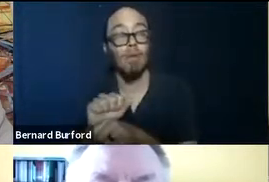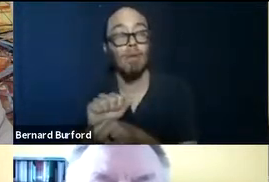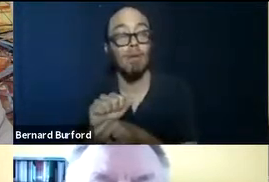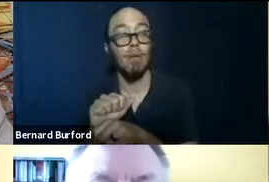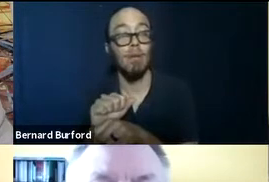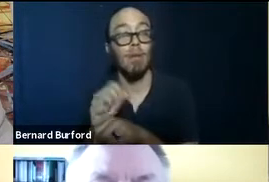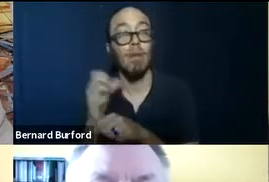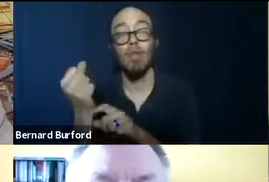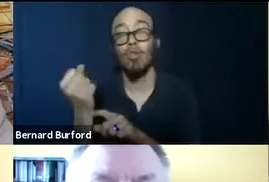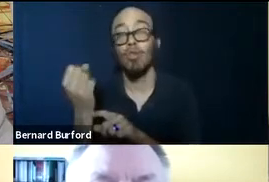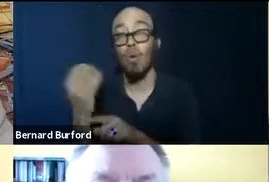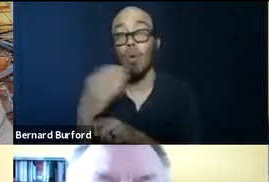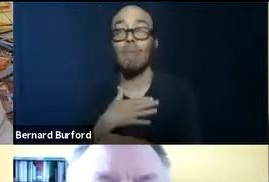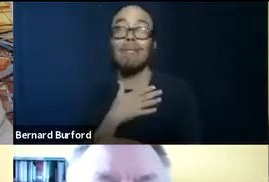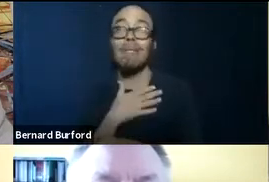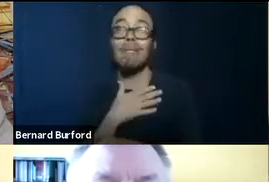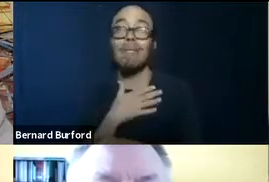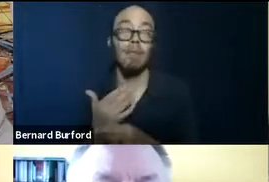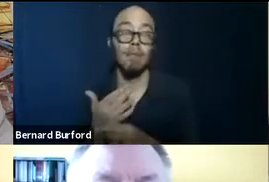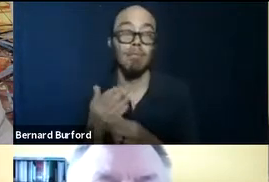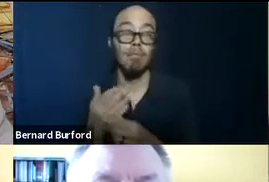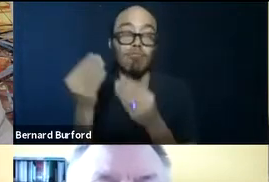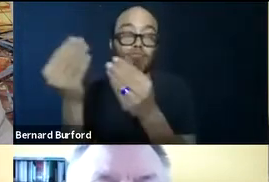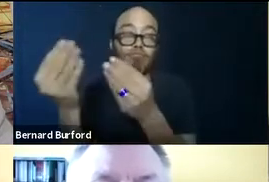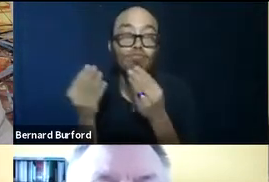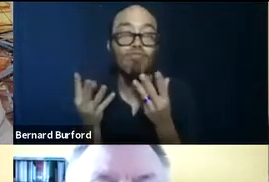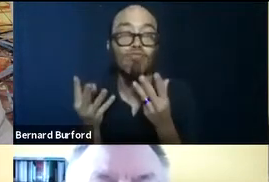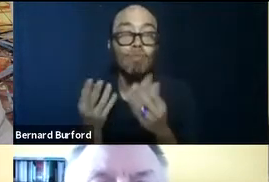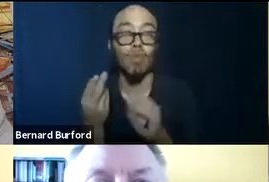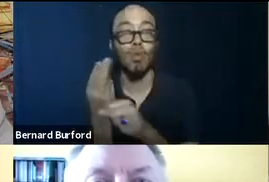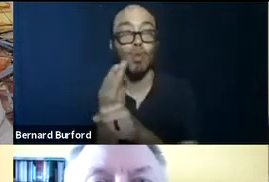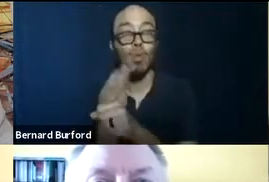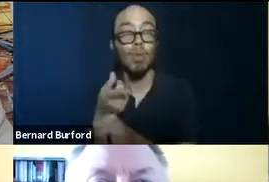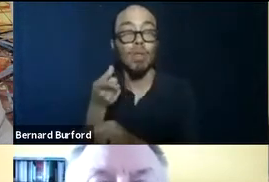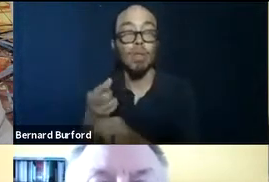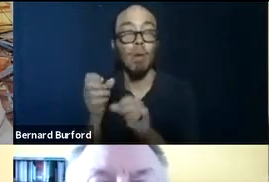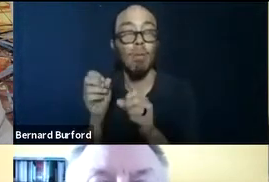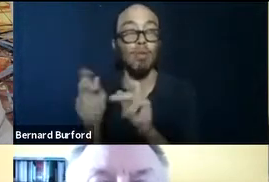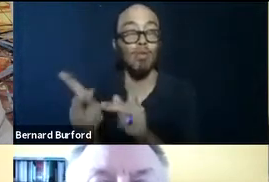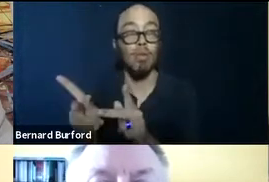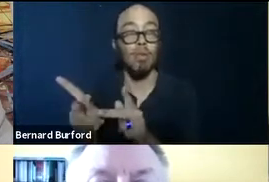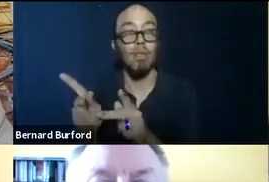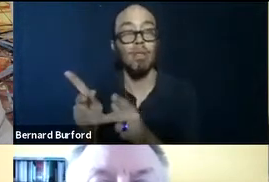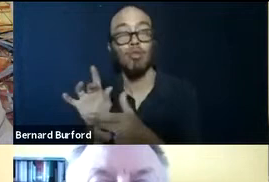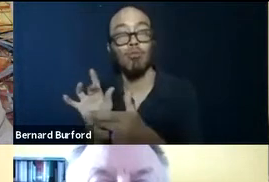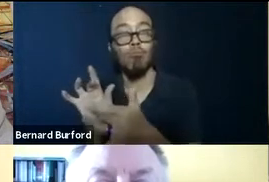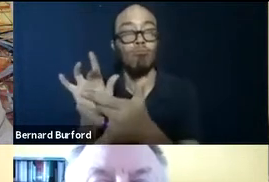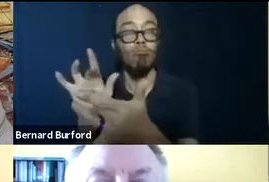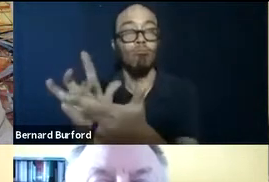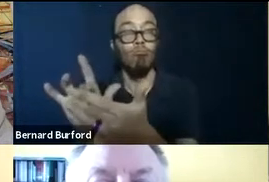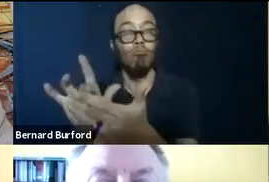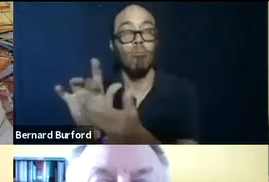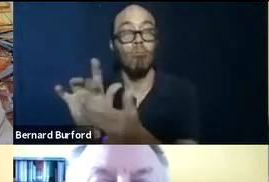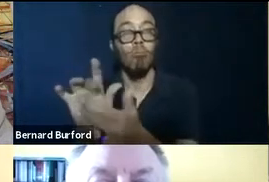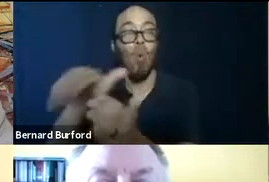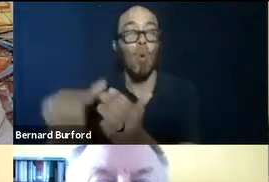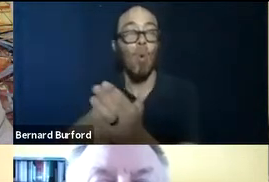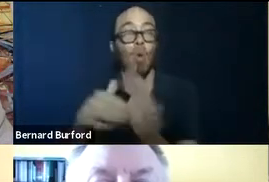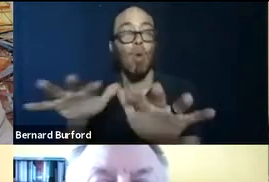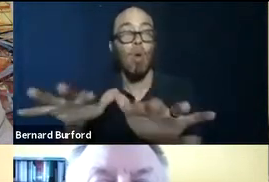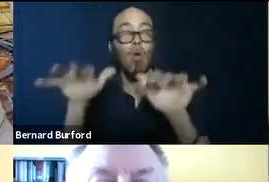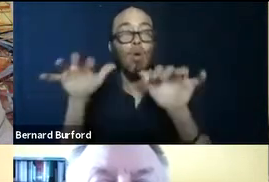So please come forward and use this opportunity to reach a worldwide audience of decision